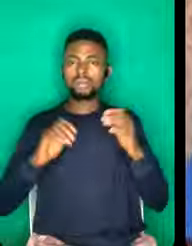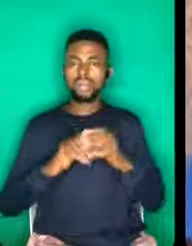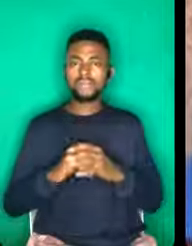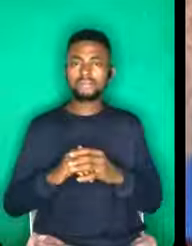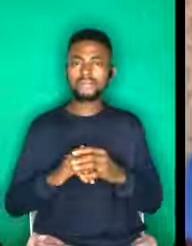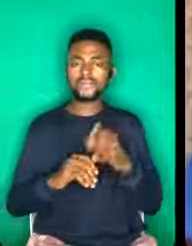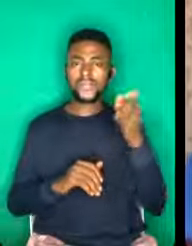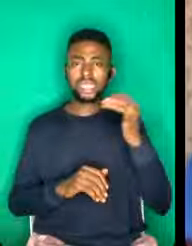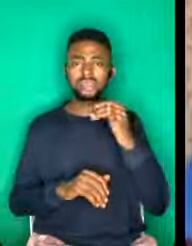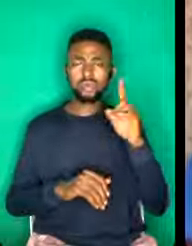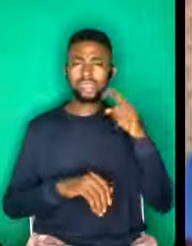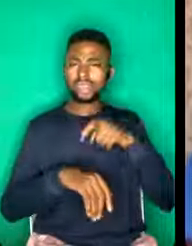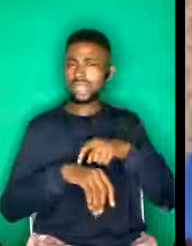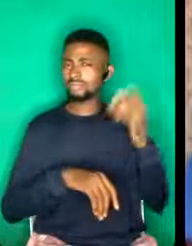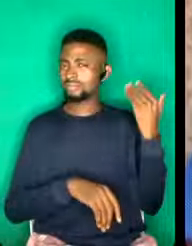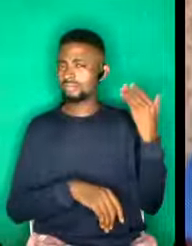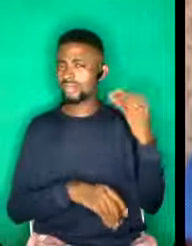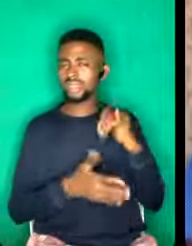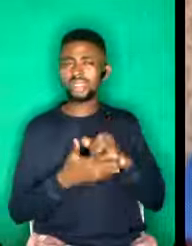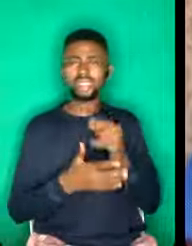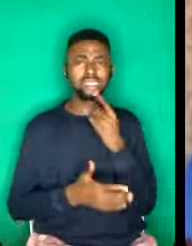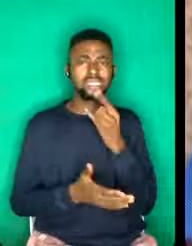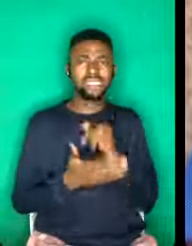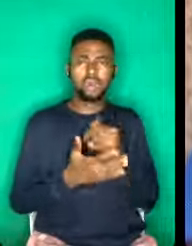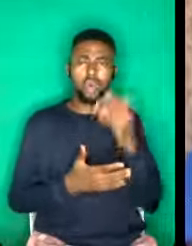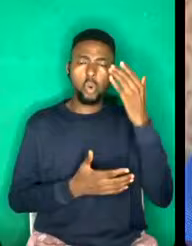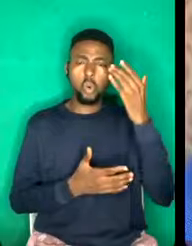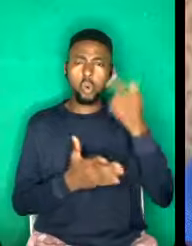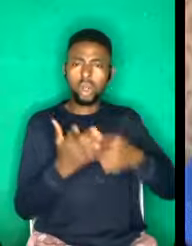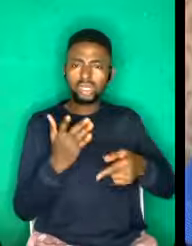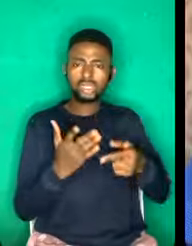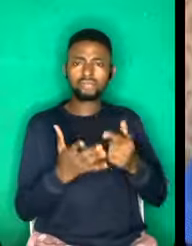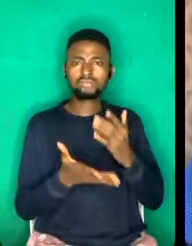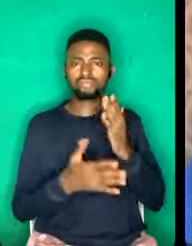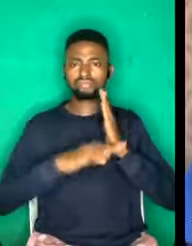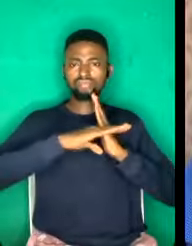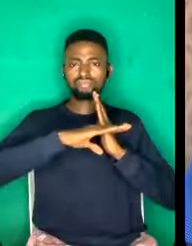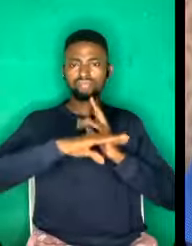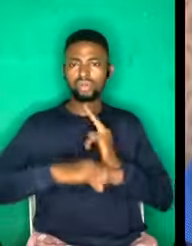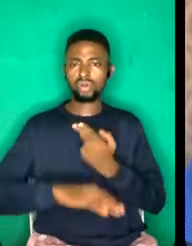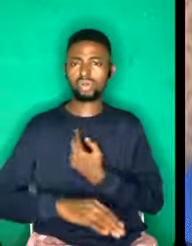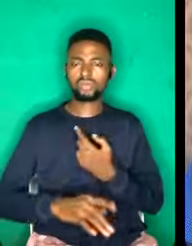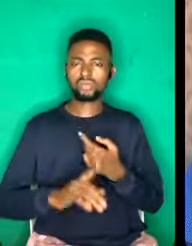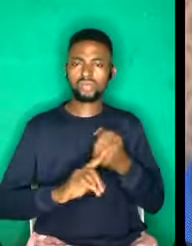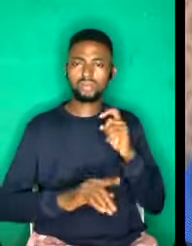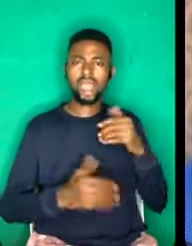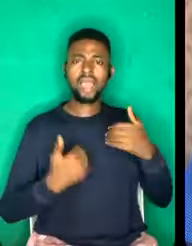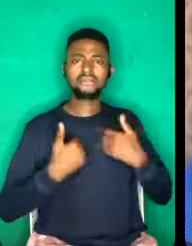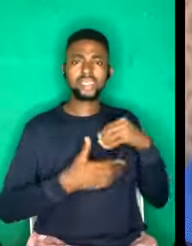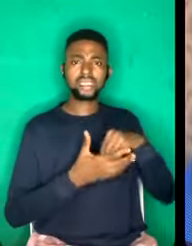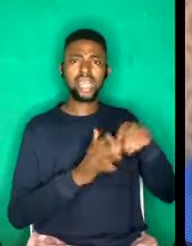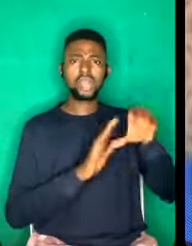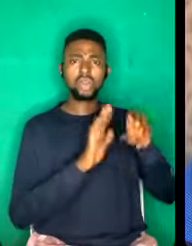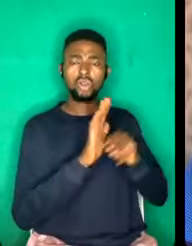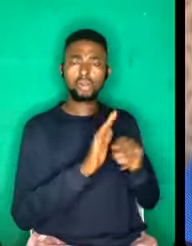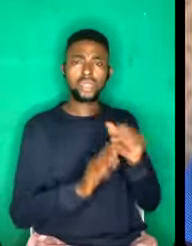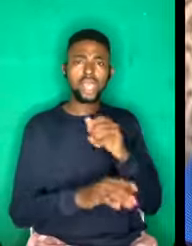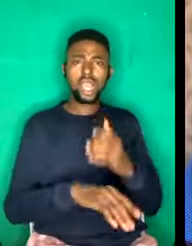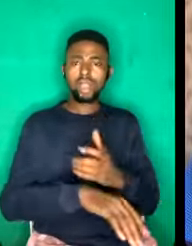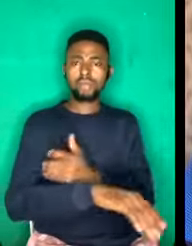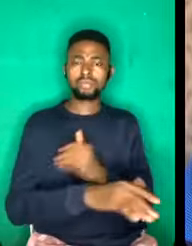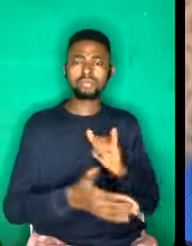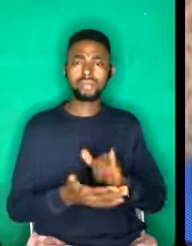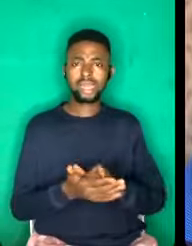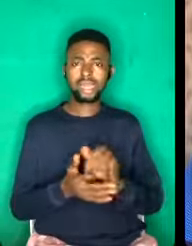saying, what stops us from having in the curriculum, a course that talks about